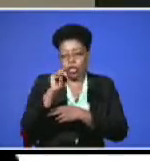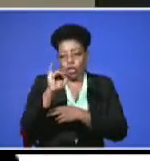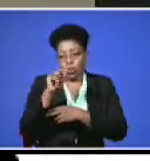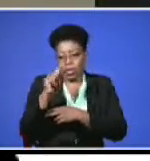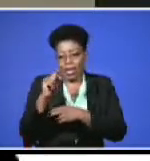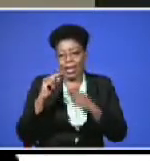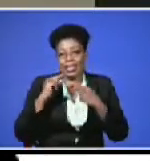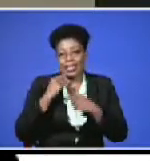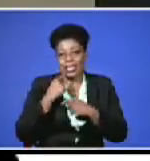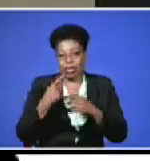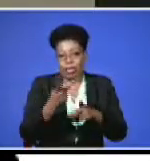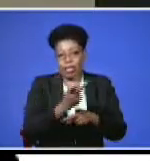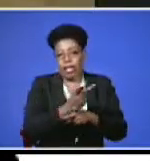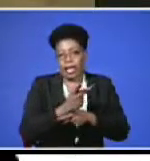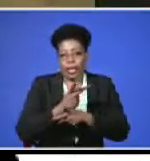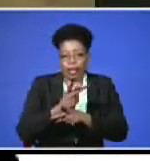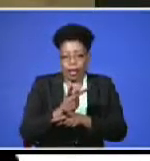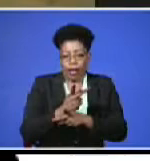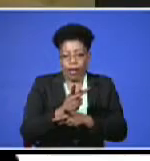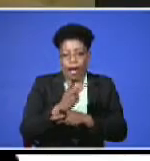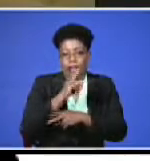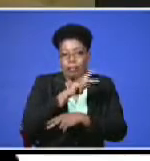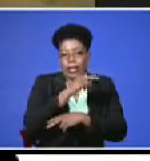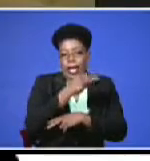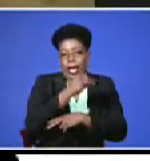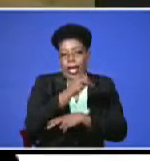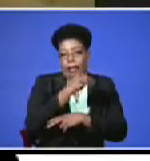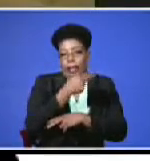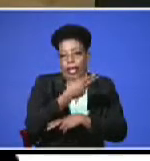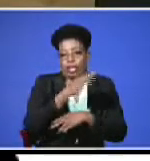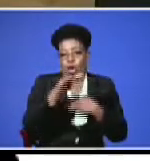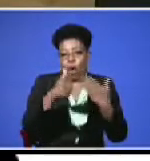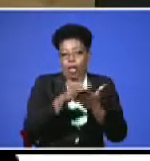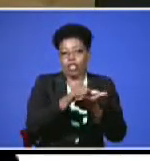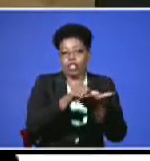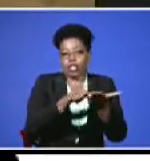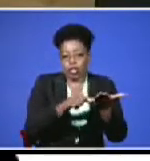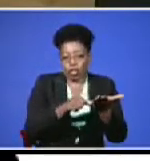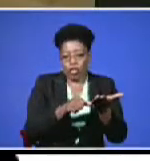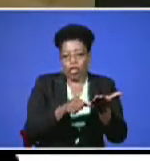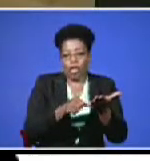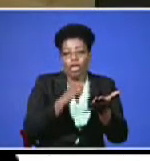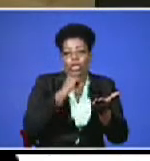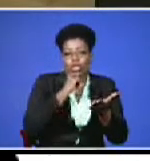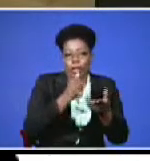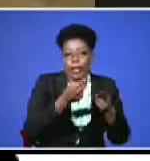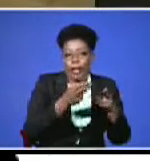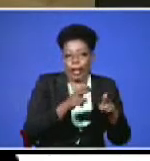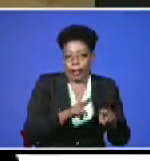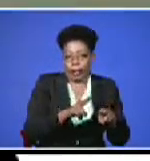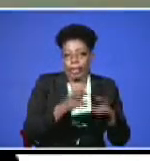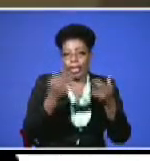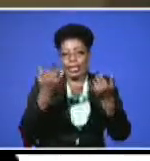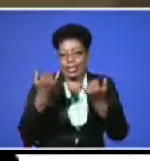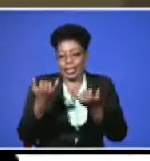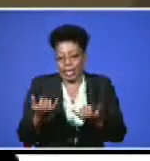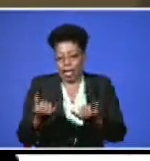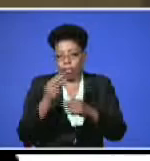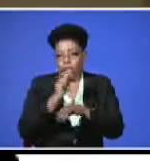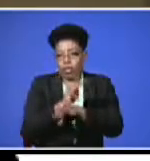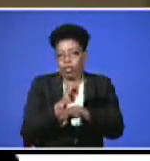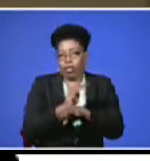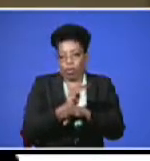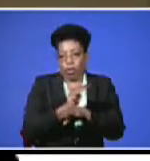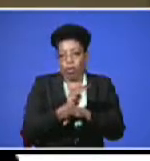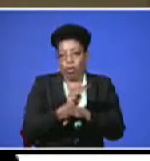care block of the Princess Margaret Hospital left all elective surgical operations temporarily suspended. Now Minister of Health, the